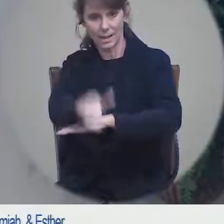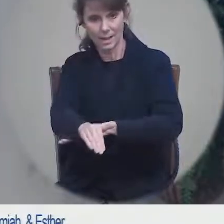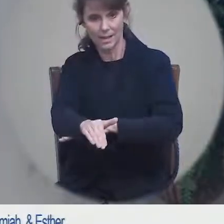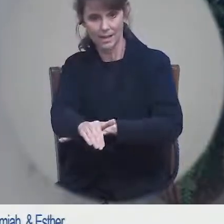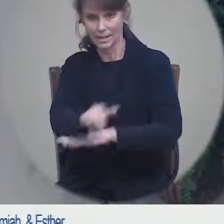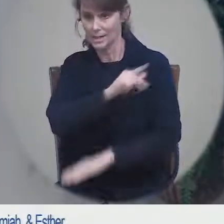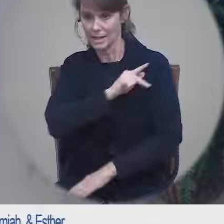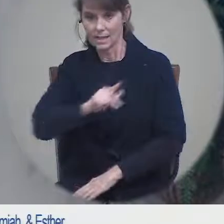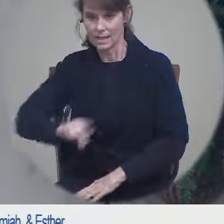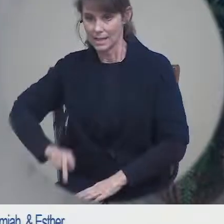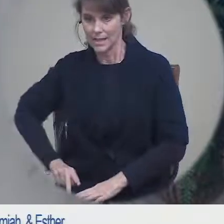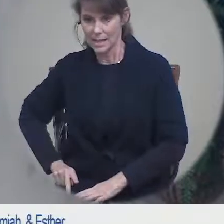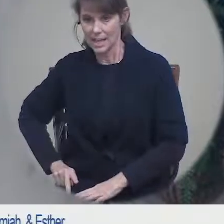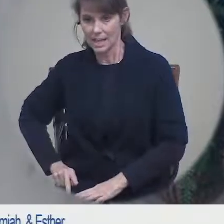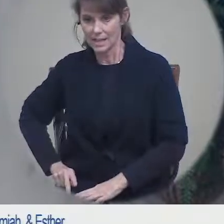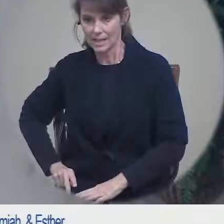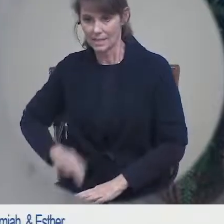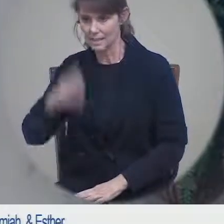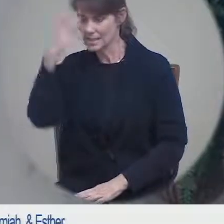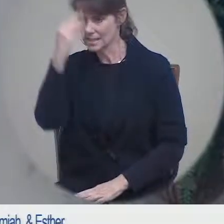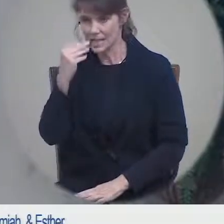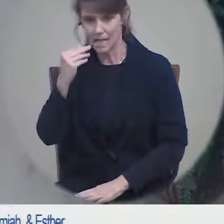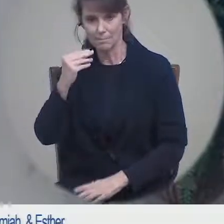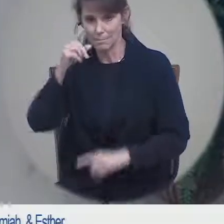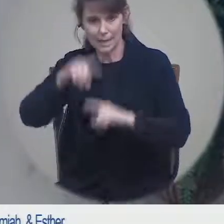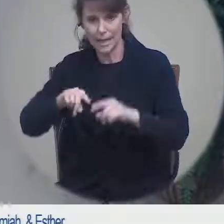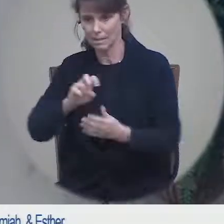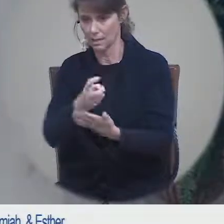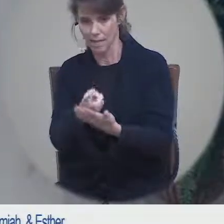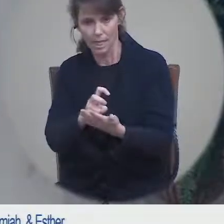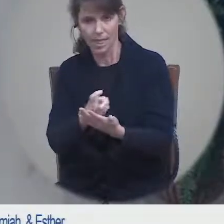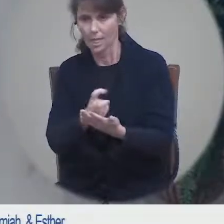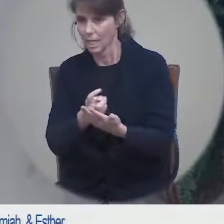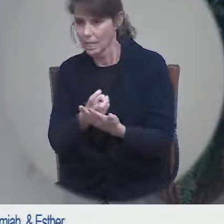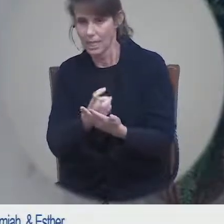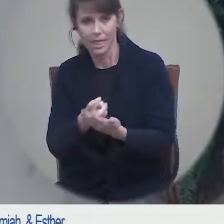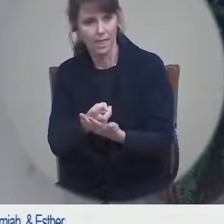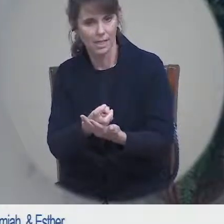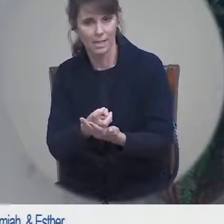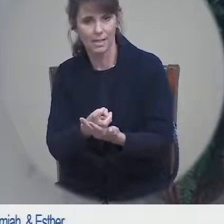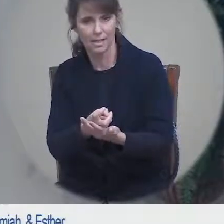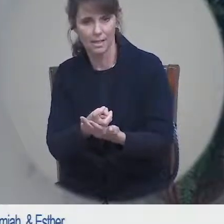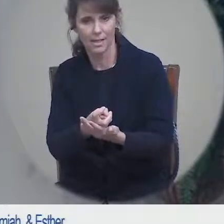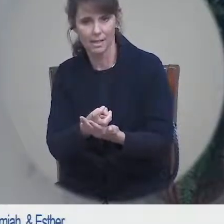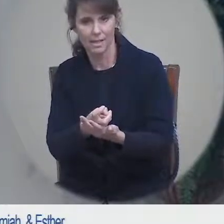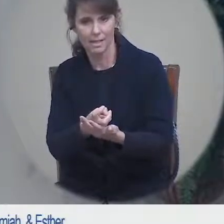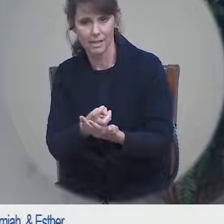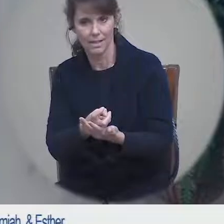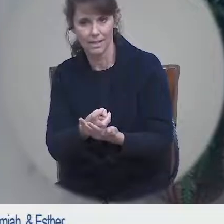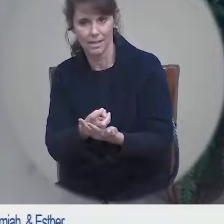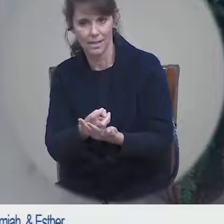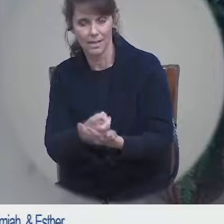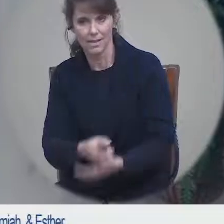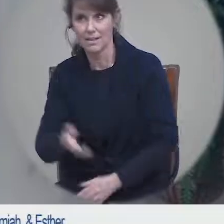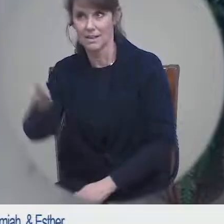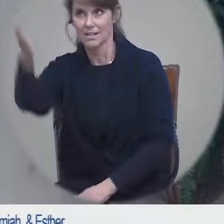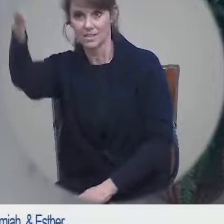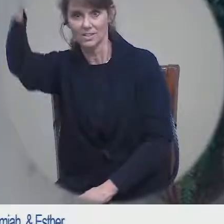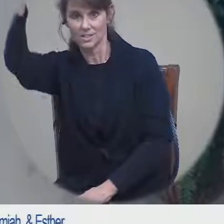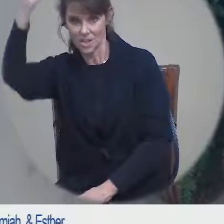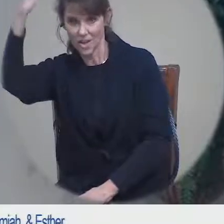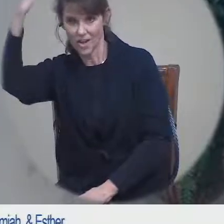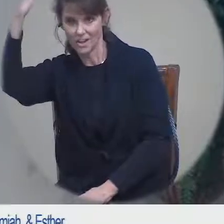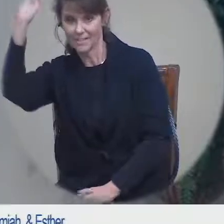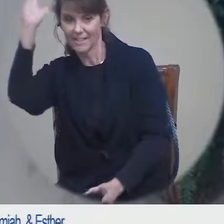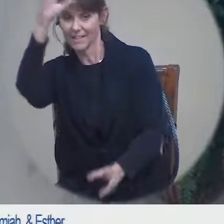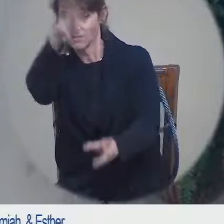and verse 9 when Haman went out to plot the downfall of Mordecai and the people. But we see God at work